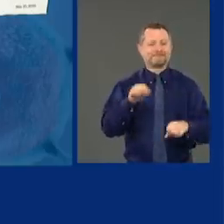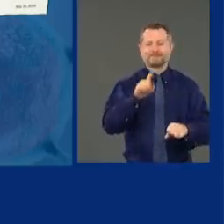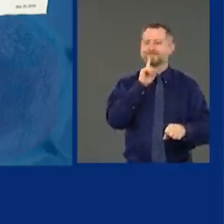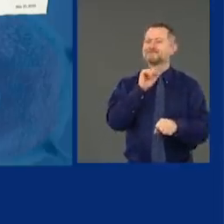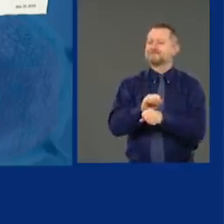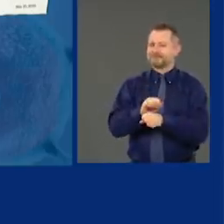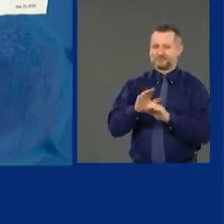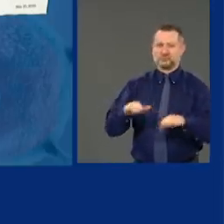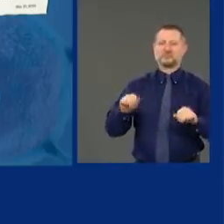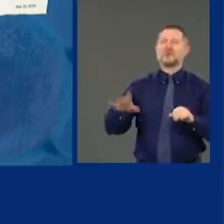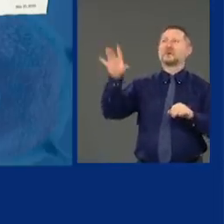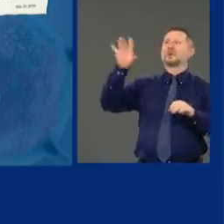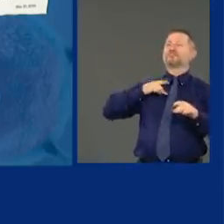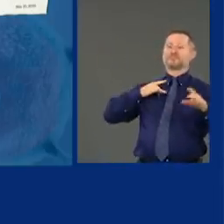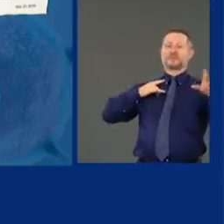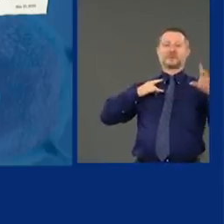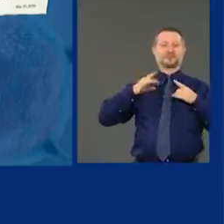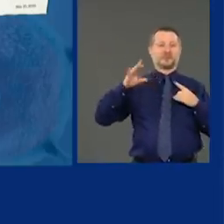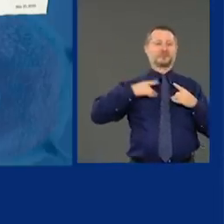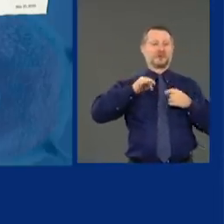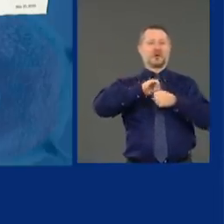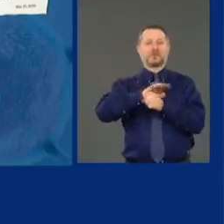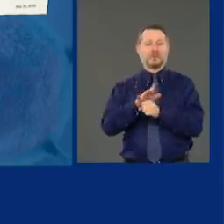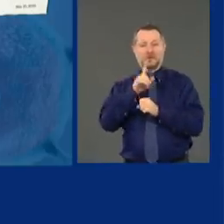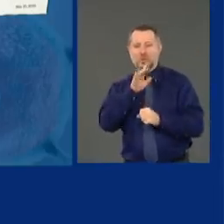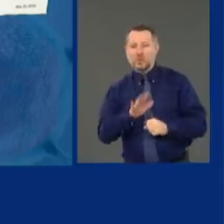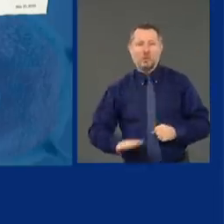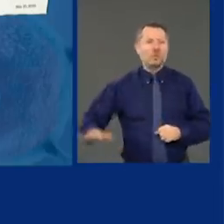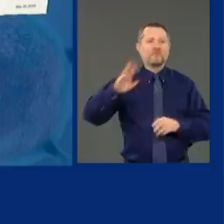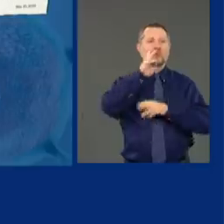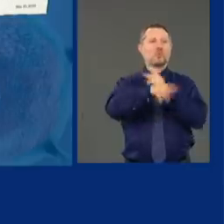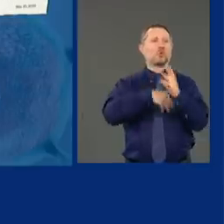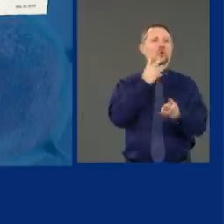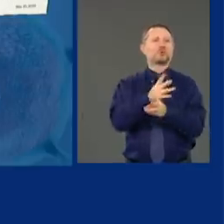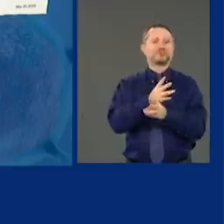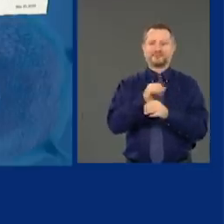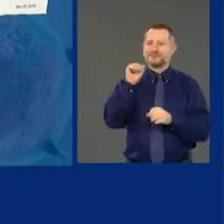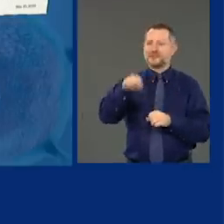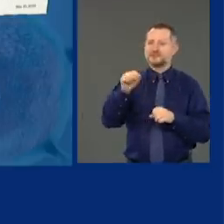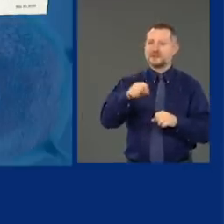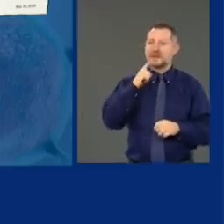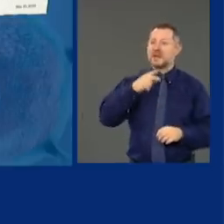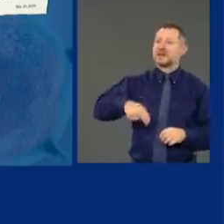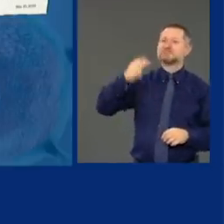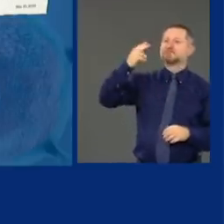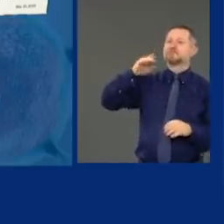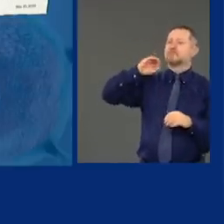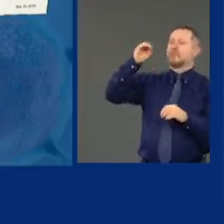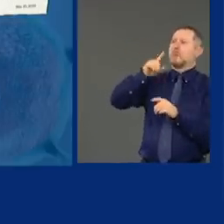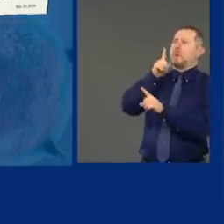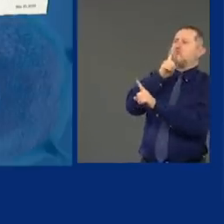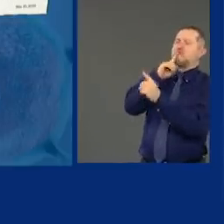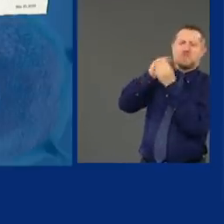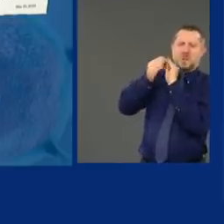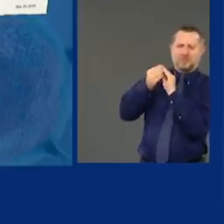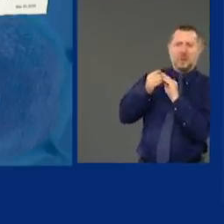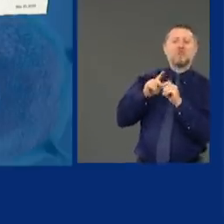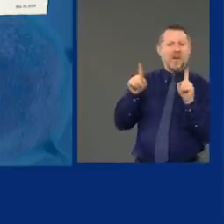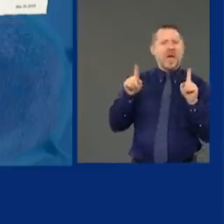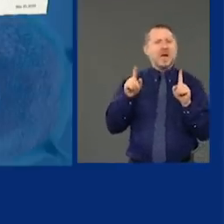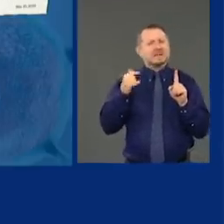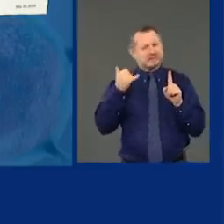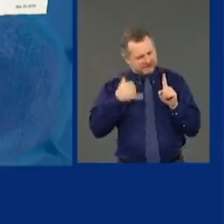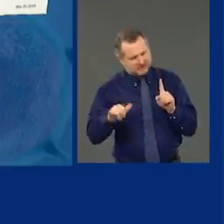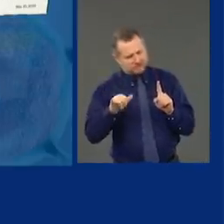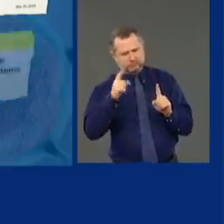affecting children all across the globe. Not a significant number of children yet, but it's an